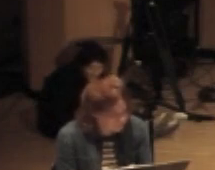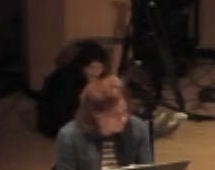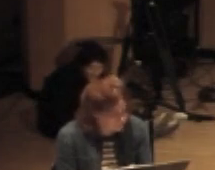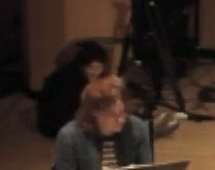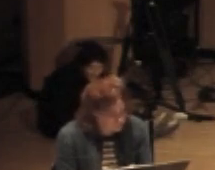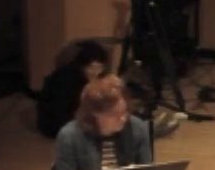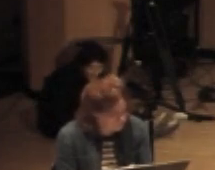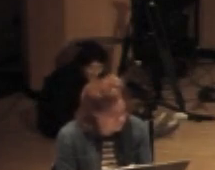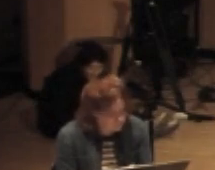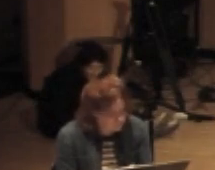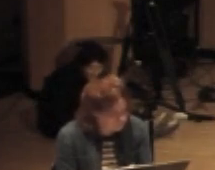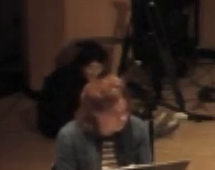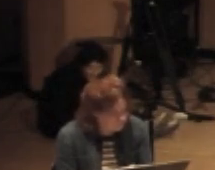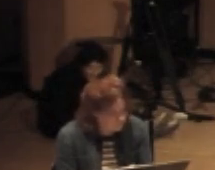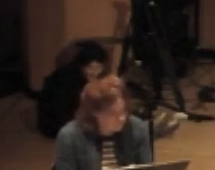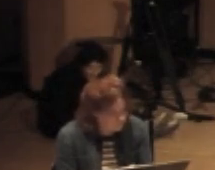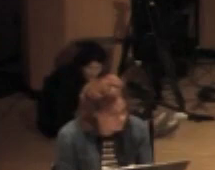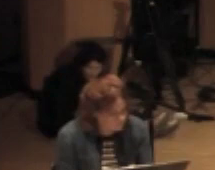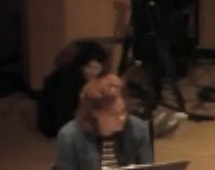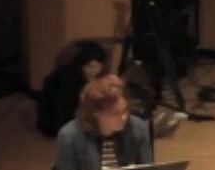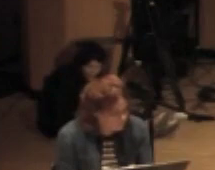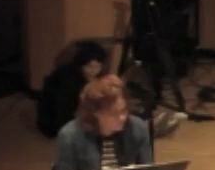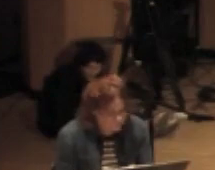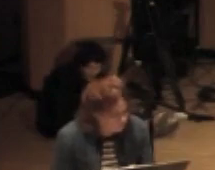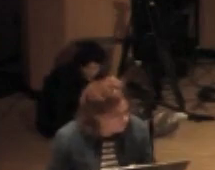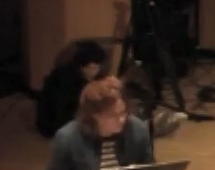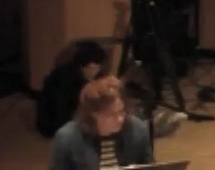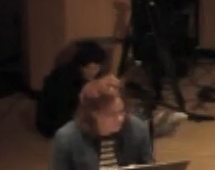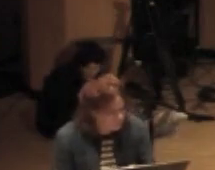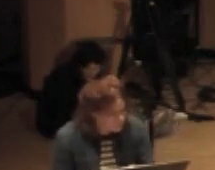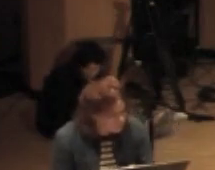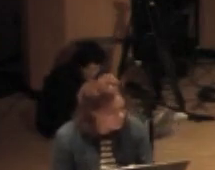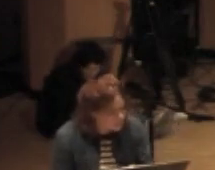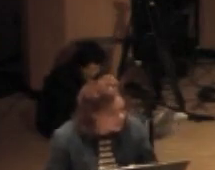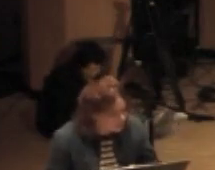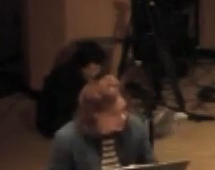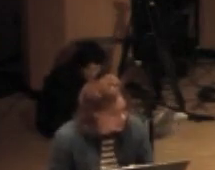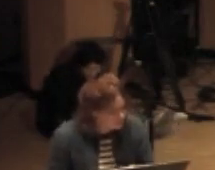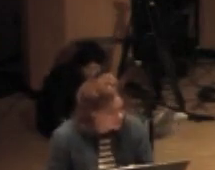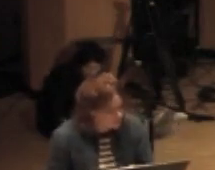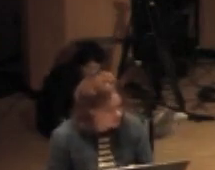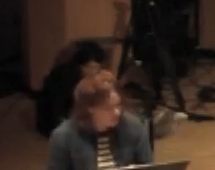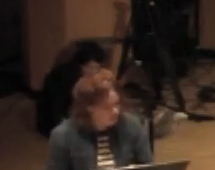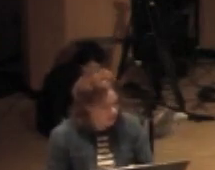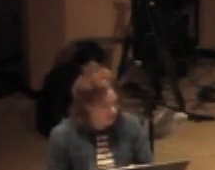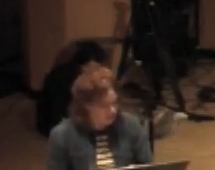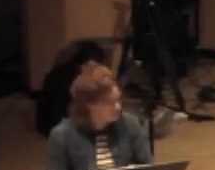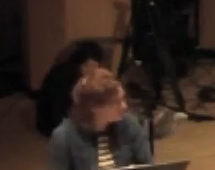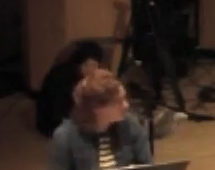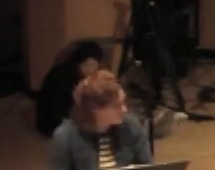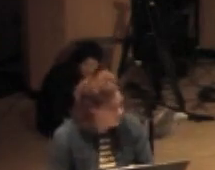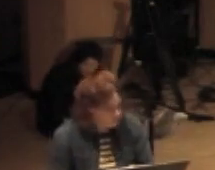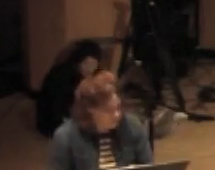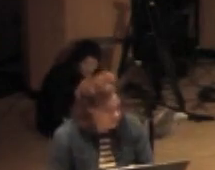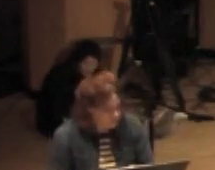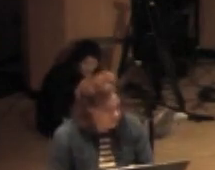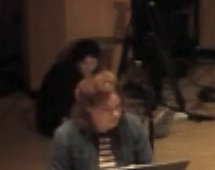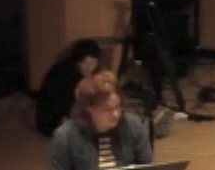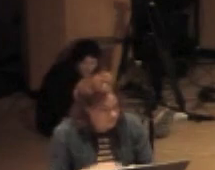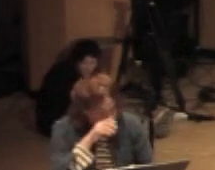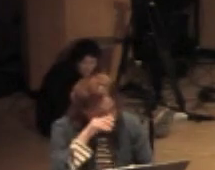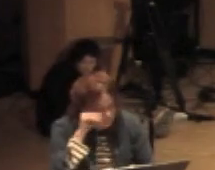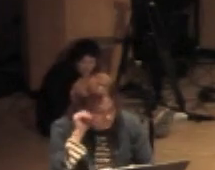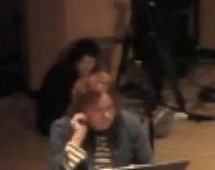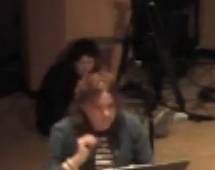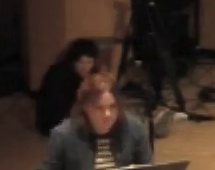and they yeah Henning and johanes yeah you did call Johannes I couldn't